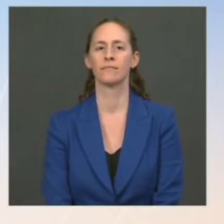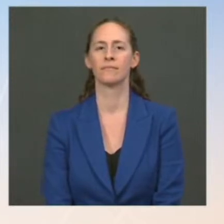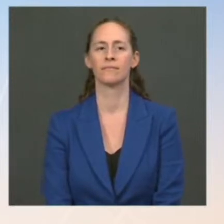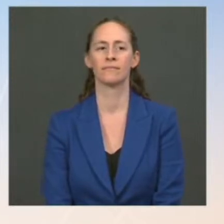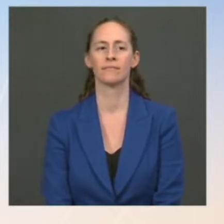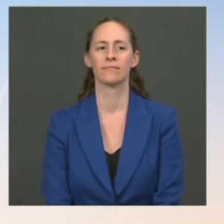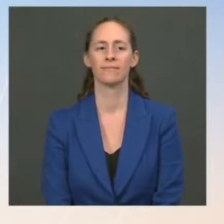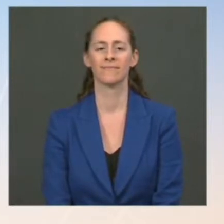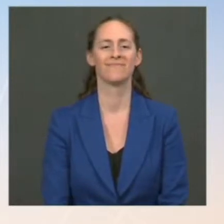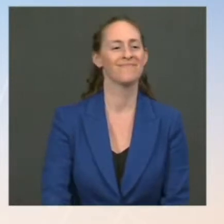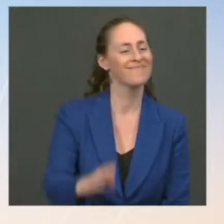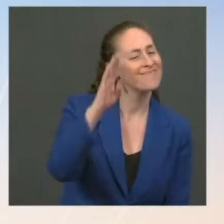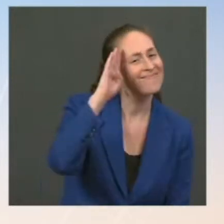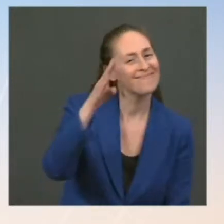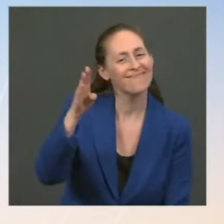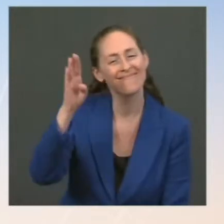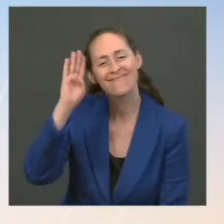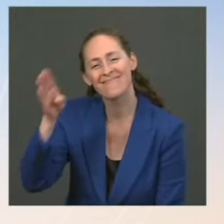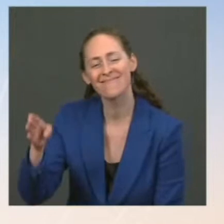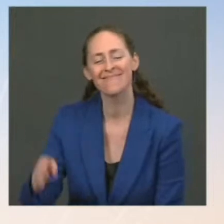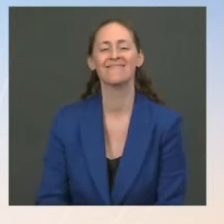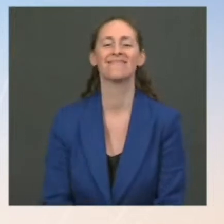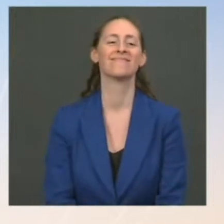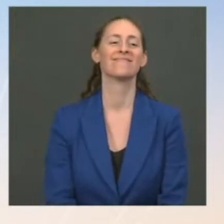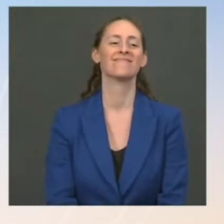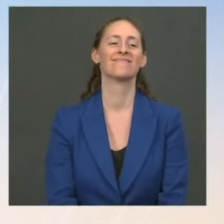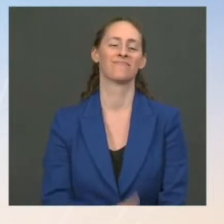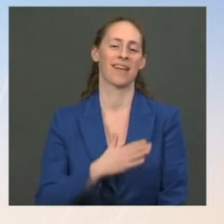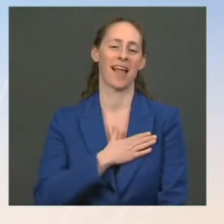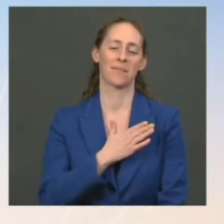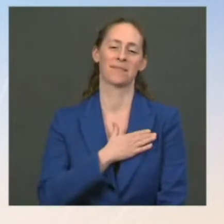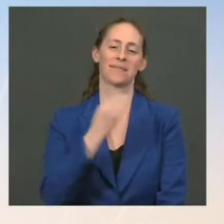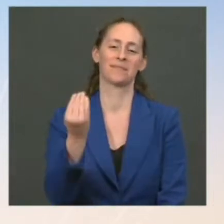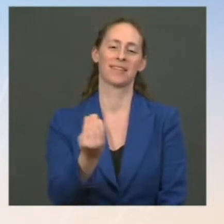Hi, everyone. Hello. Happy Monday.